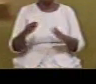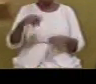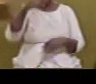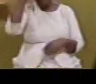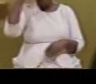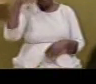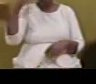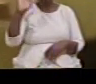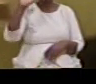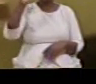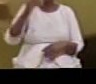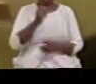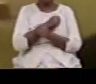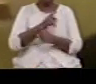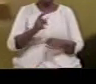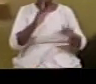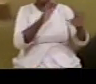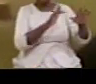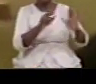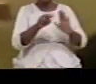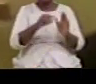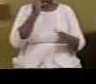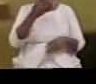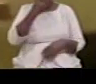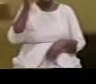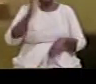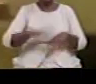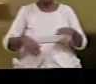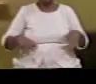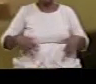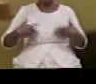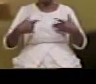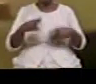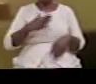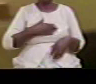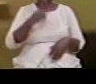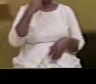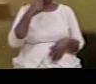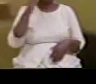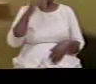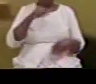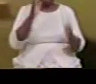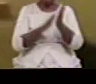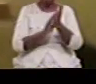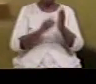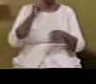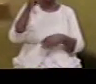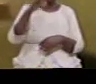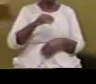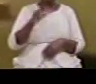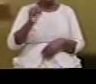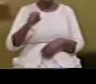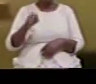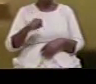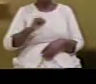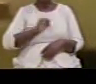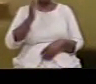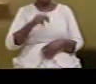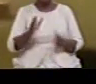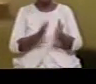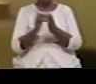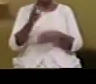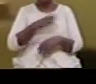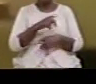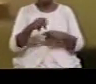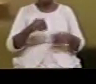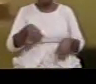because thy loving kindness is better than life, my lips shall praise thee. Thus will I bless thee while I live. I will lift up my